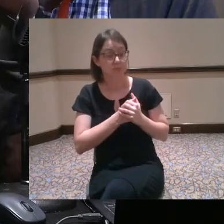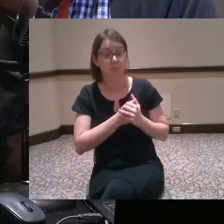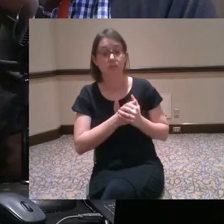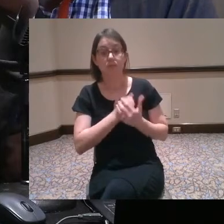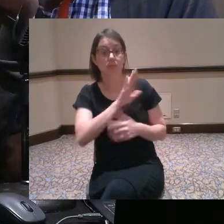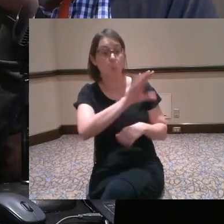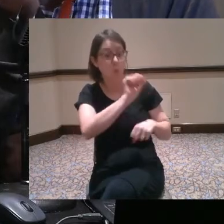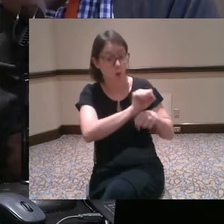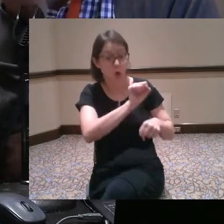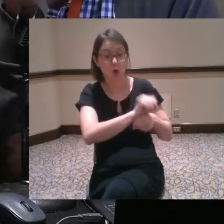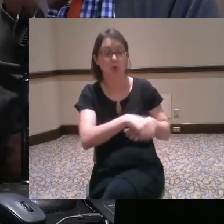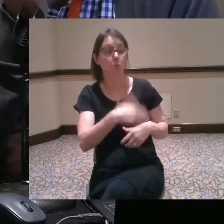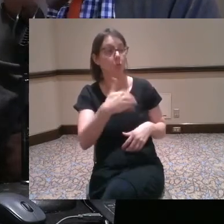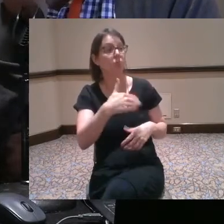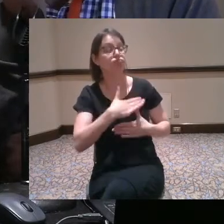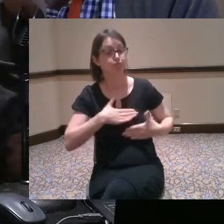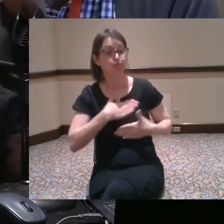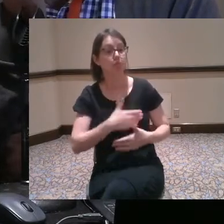and your work together.